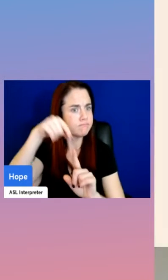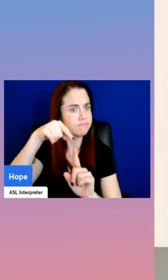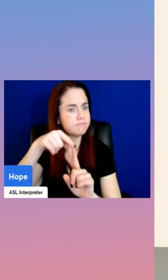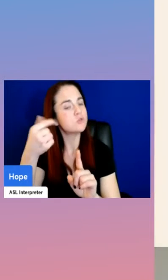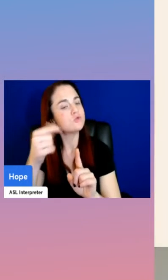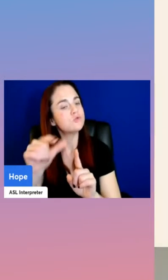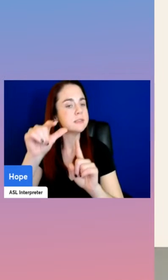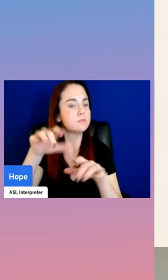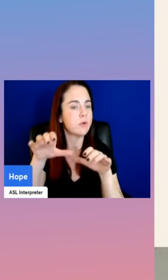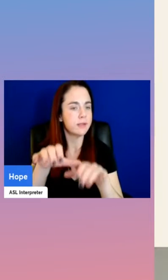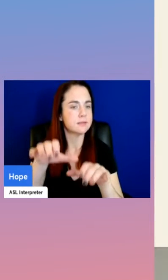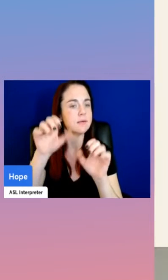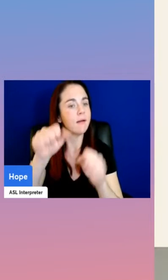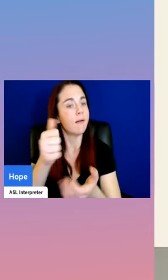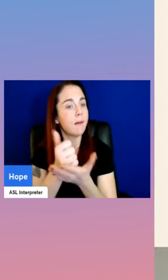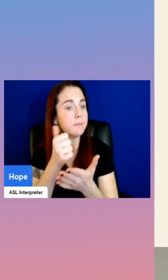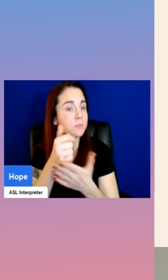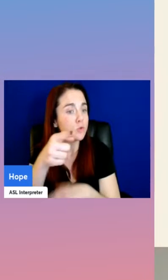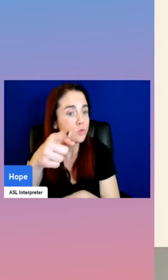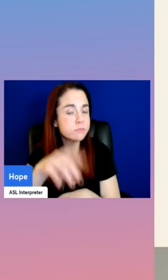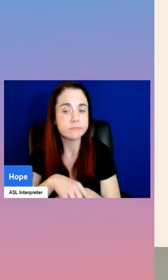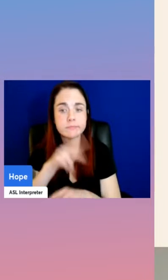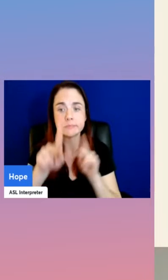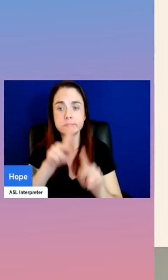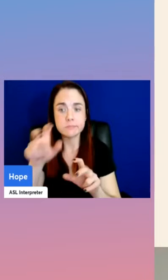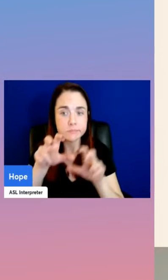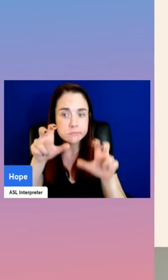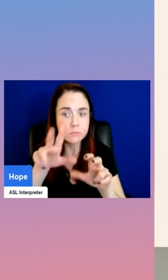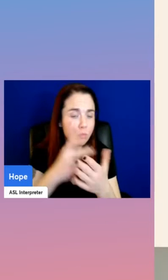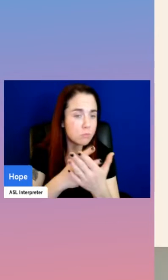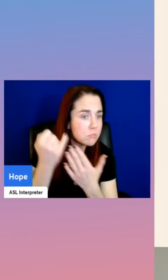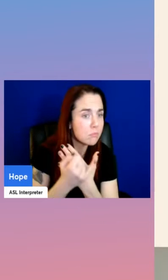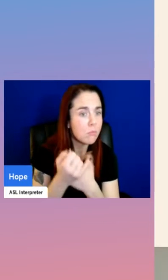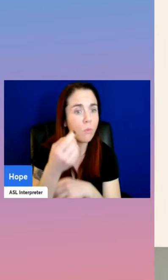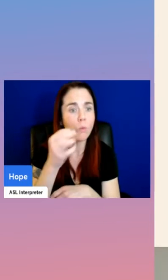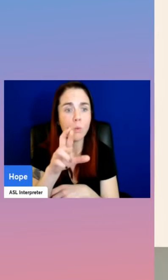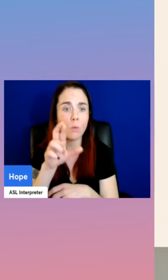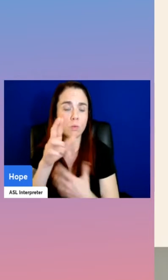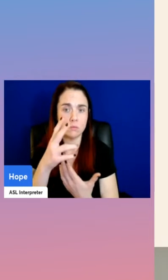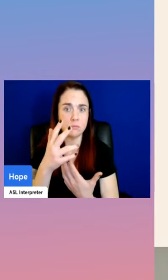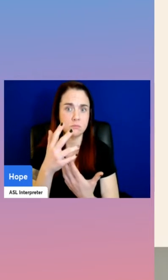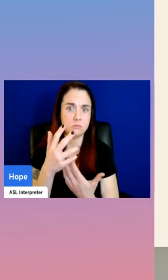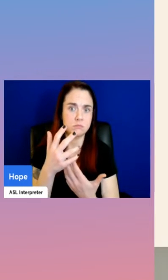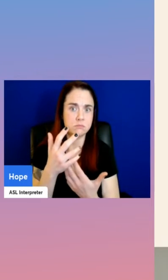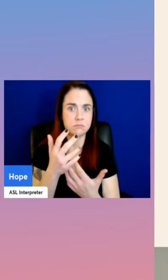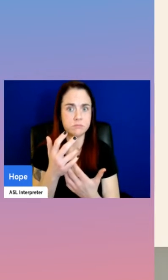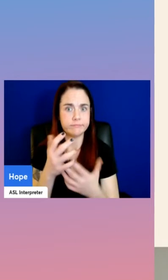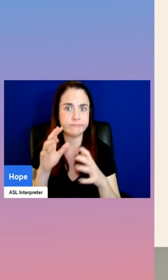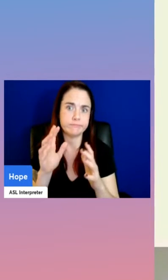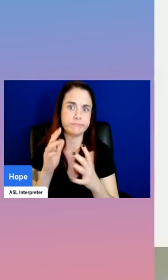help both you, your stakeholders, and how you best approach this as well.